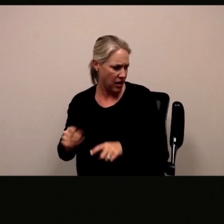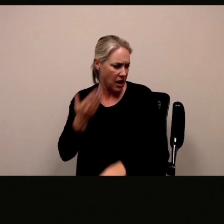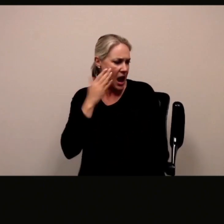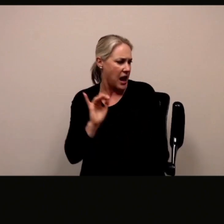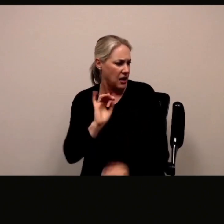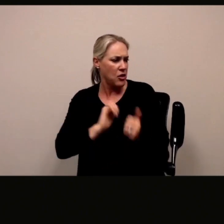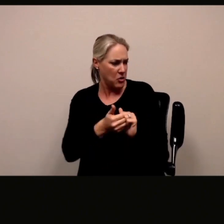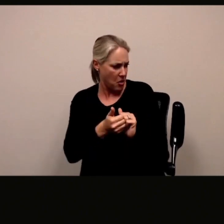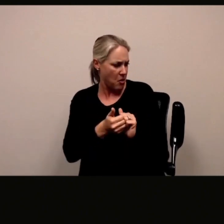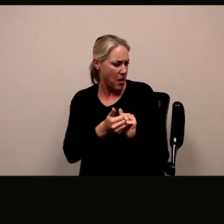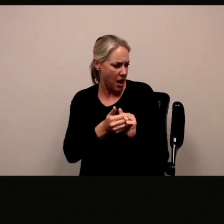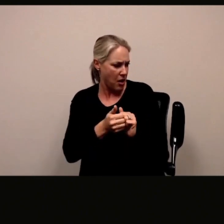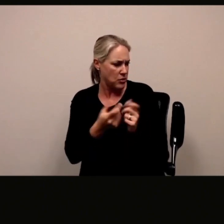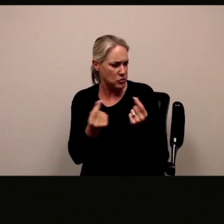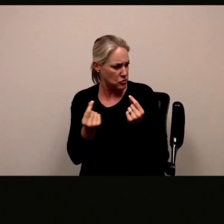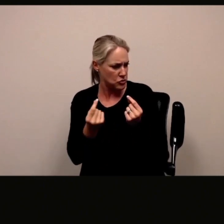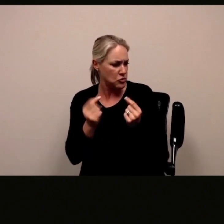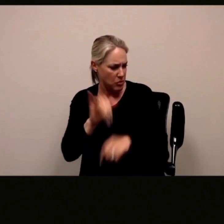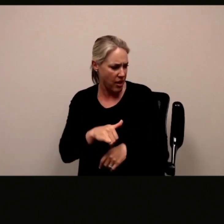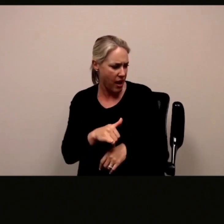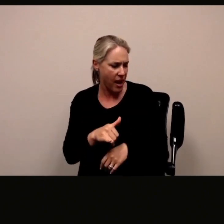you? Then you start getting that.